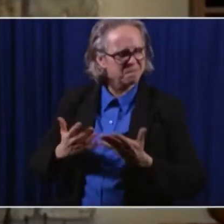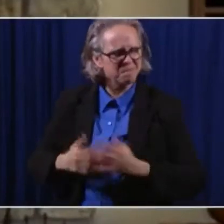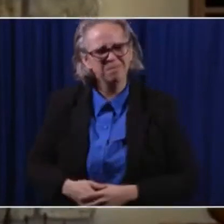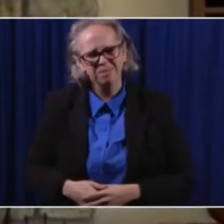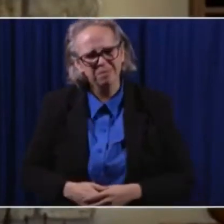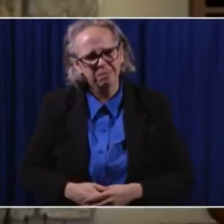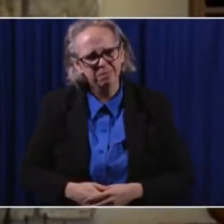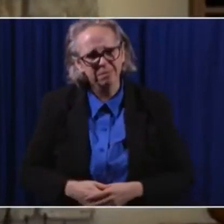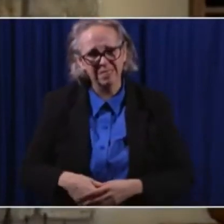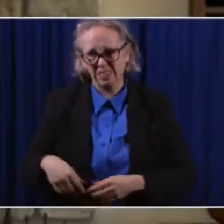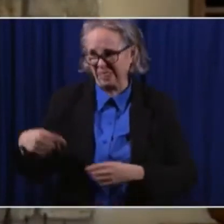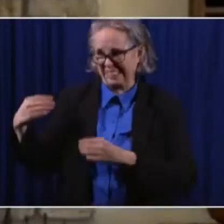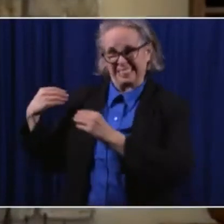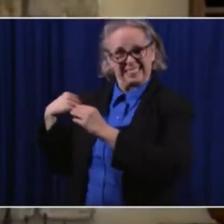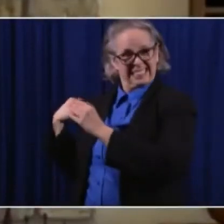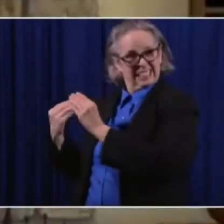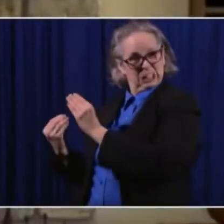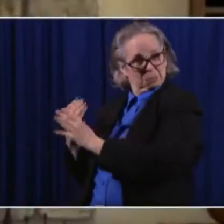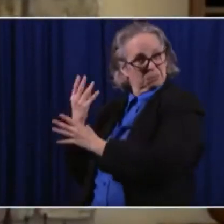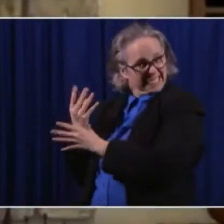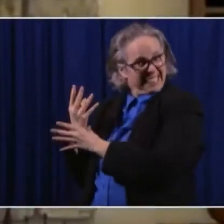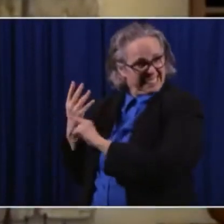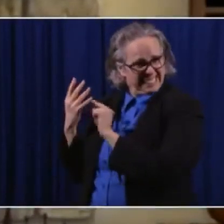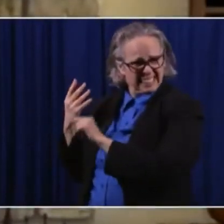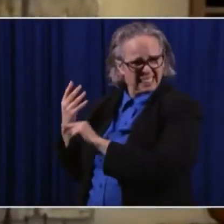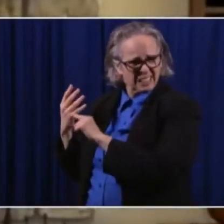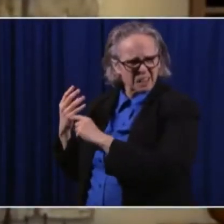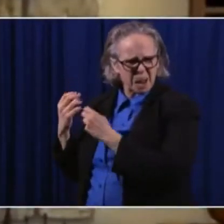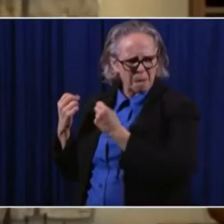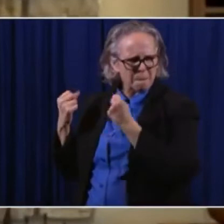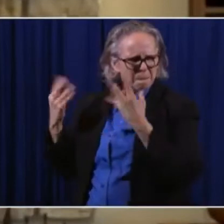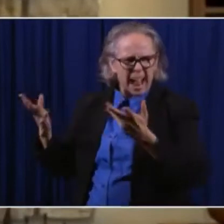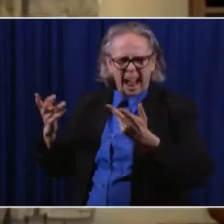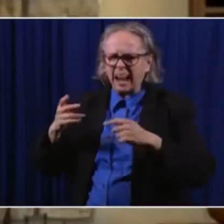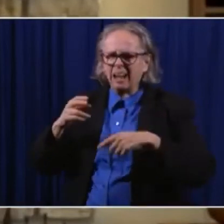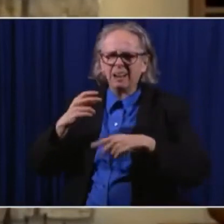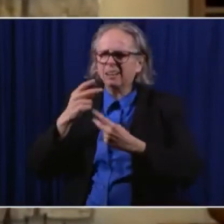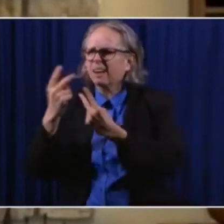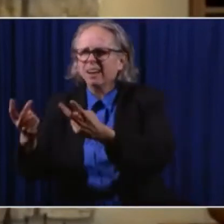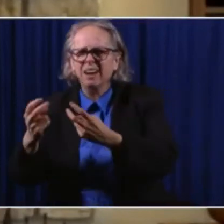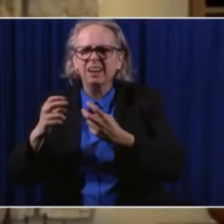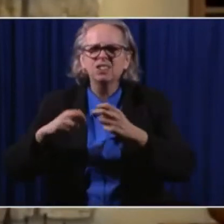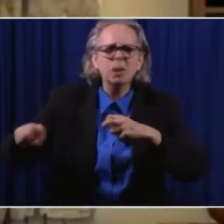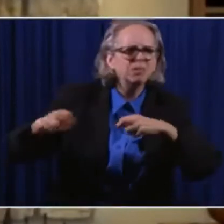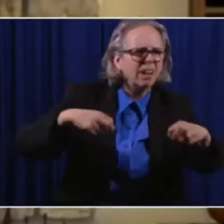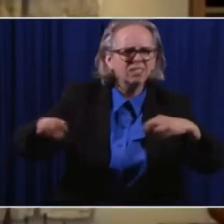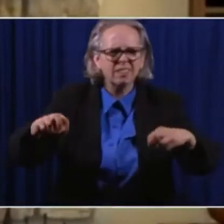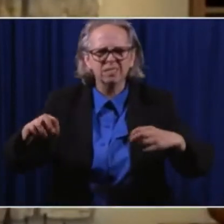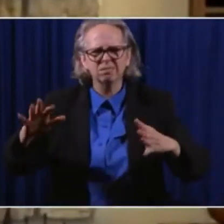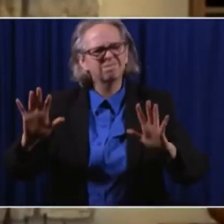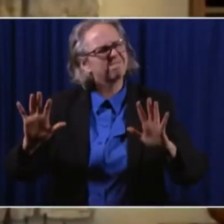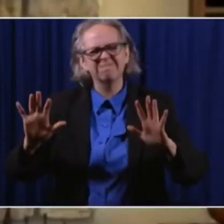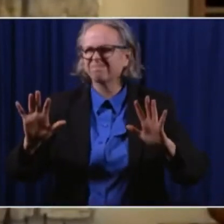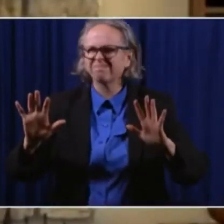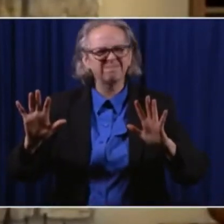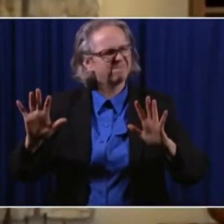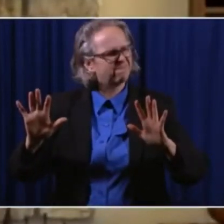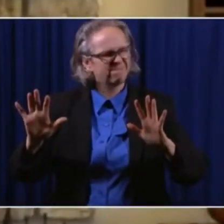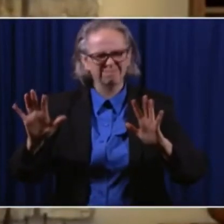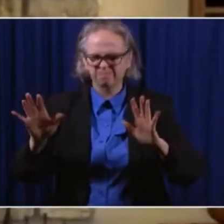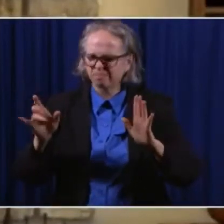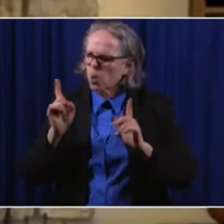We consolidated trips. I was talking to someone the other day. They said, in the spring I would have made